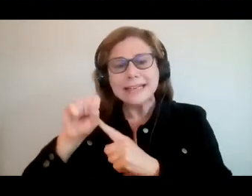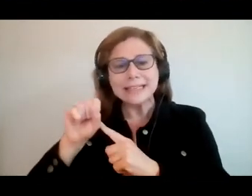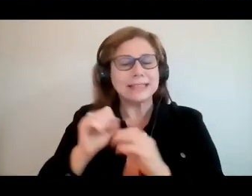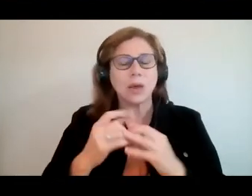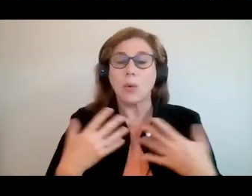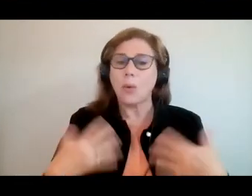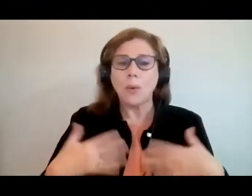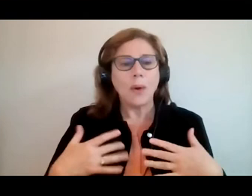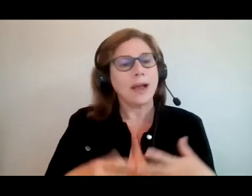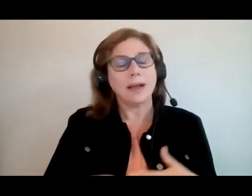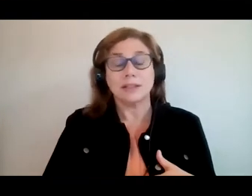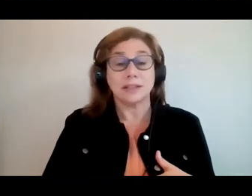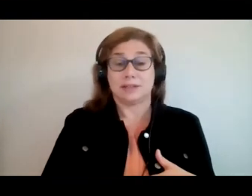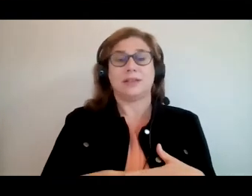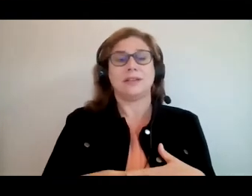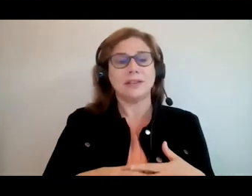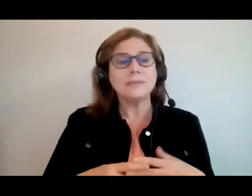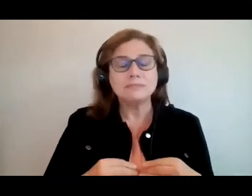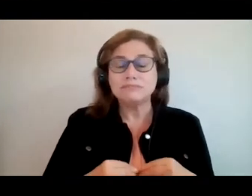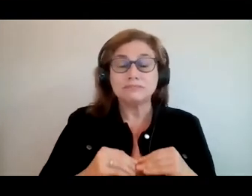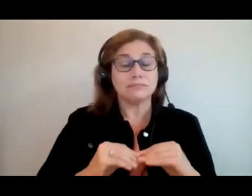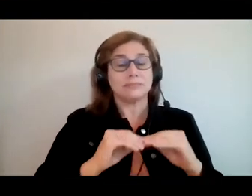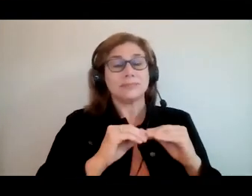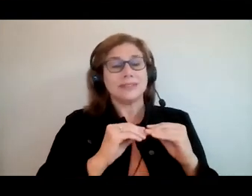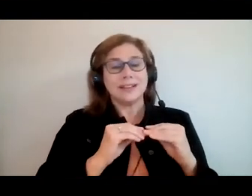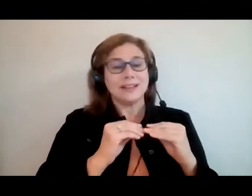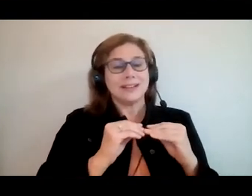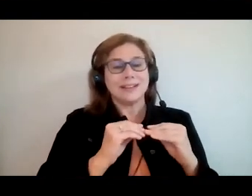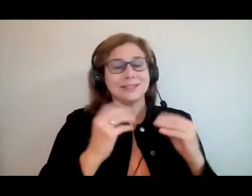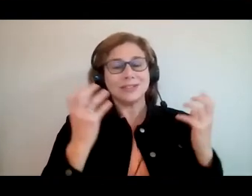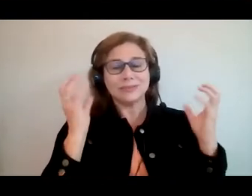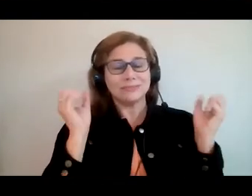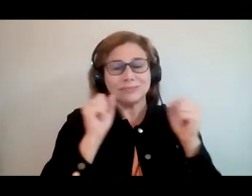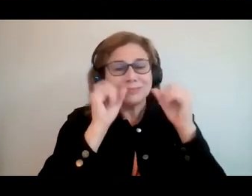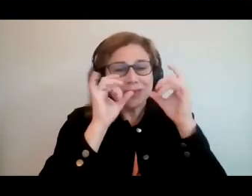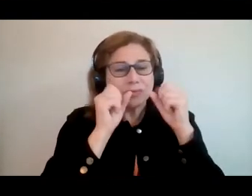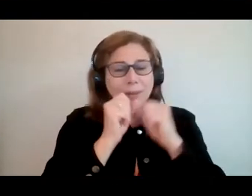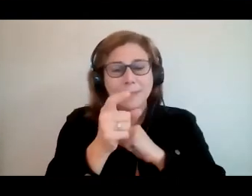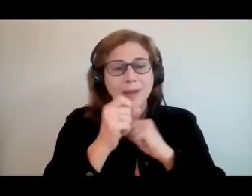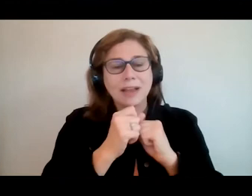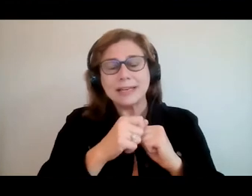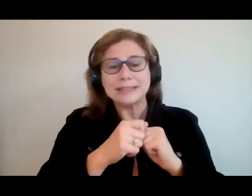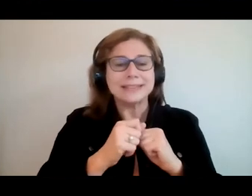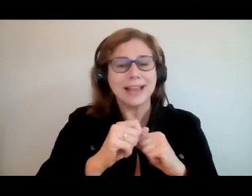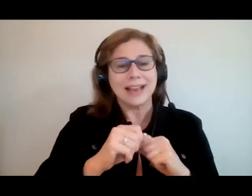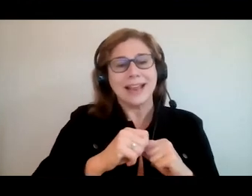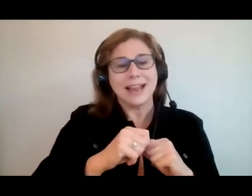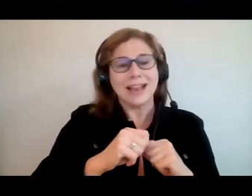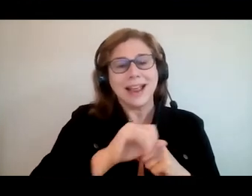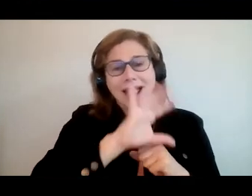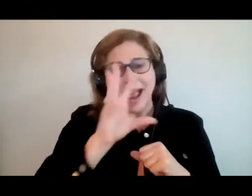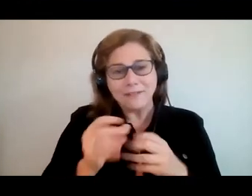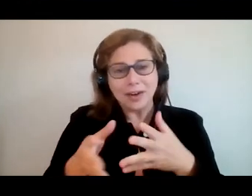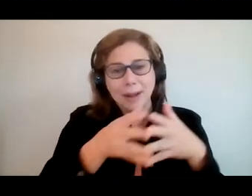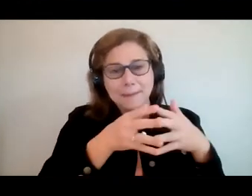know, because he's African American, and it is unexpected to see, you know, an African American actor